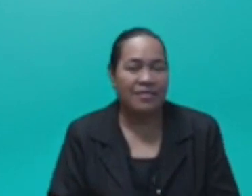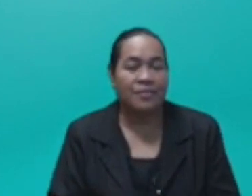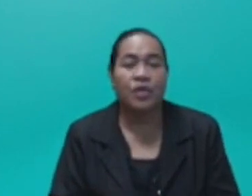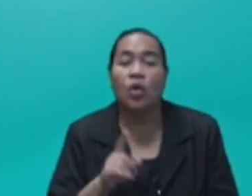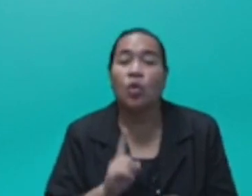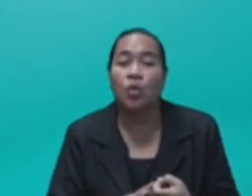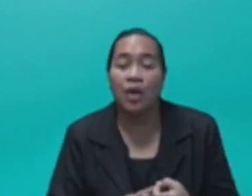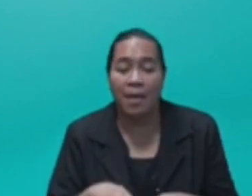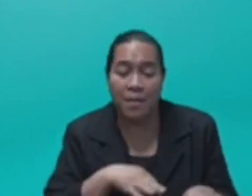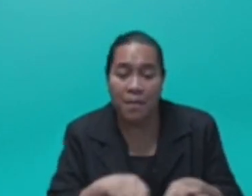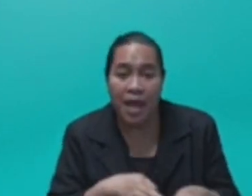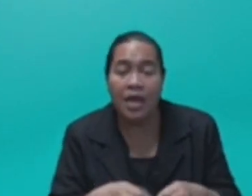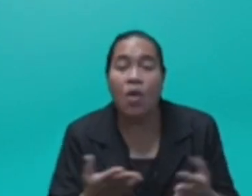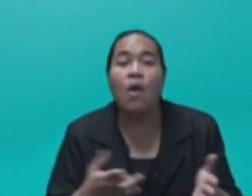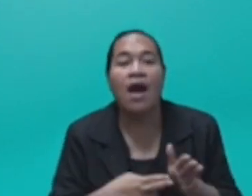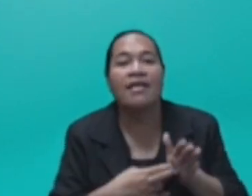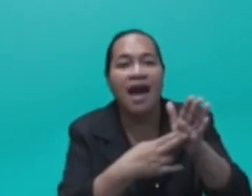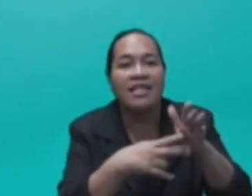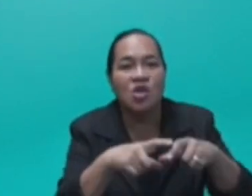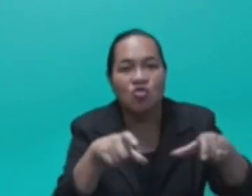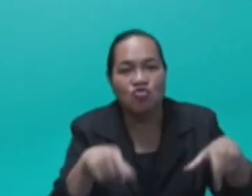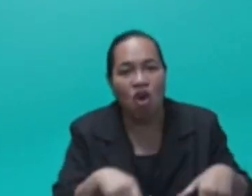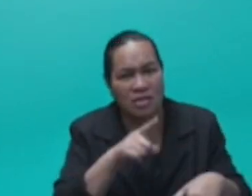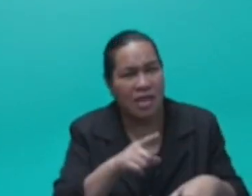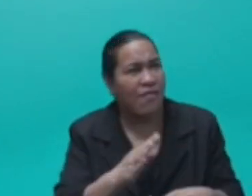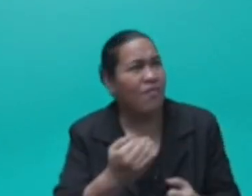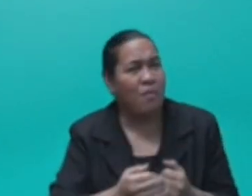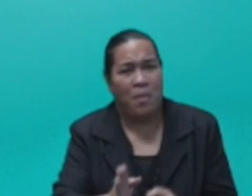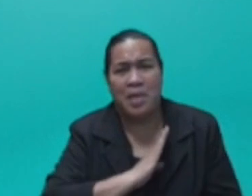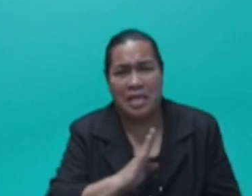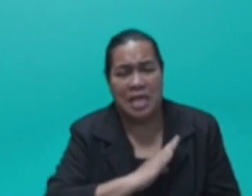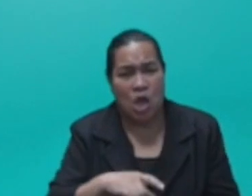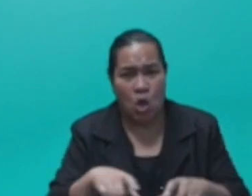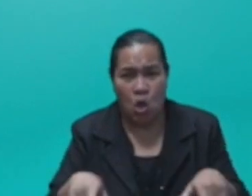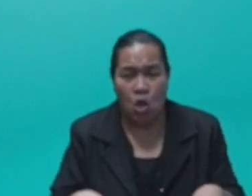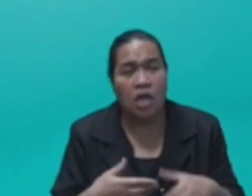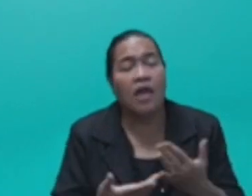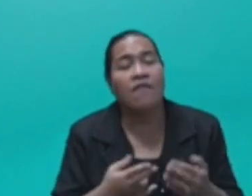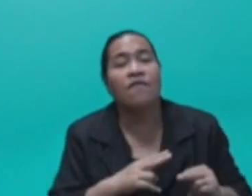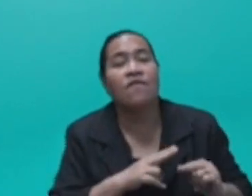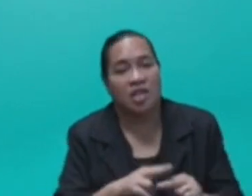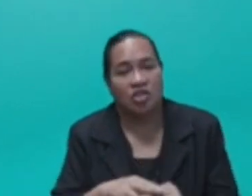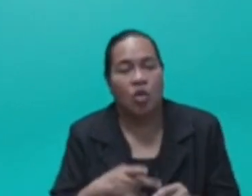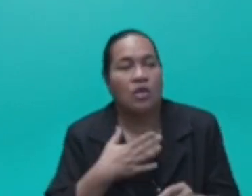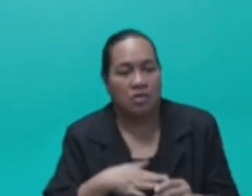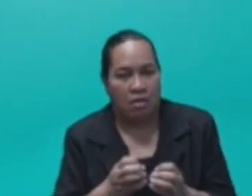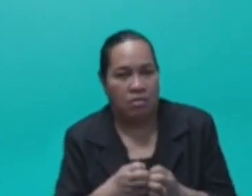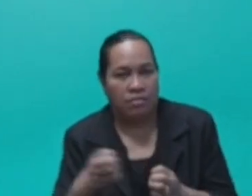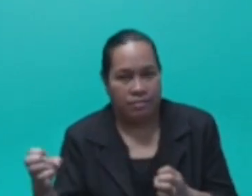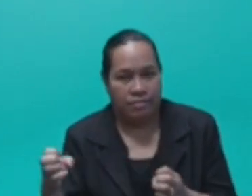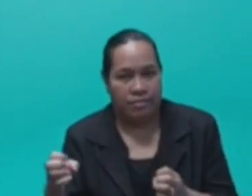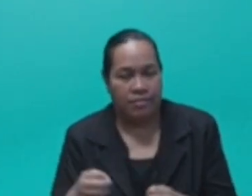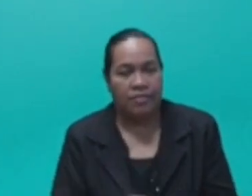are embarking on the extension of the Nandi Court, one of the busiest courts in Fiji, a crucial step in expanding our judicial capacity